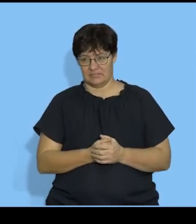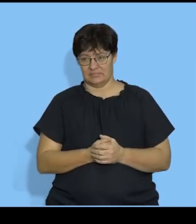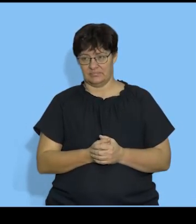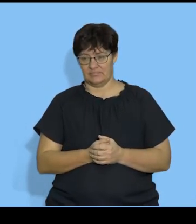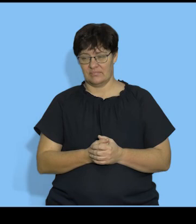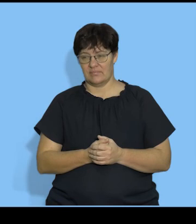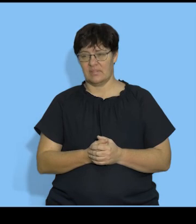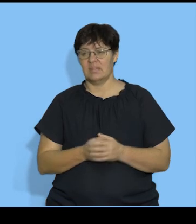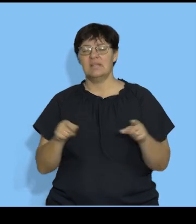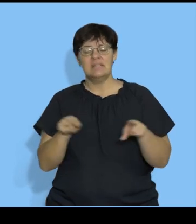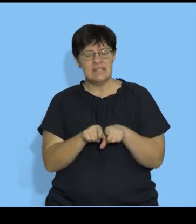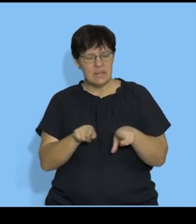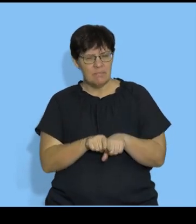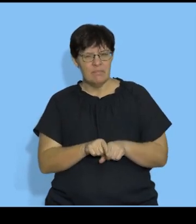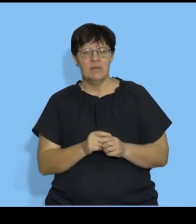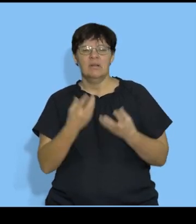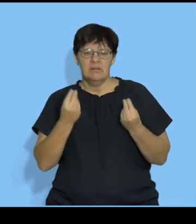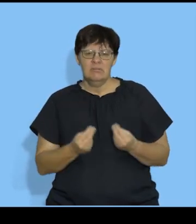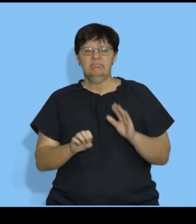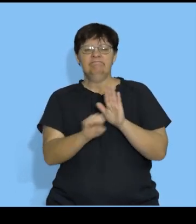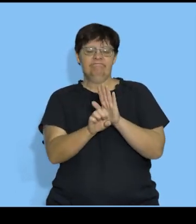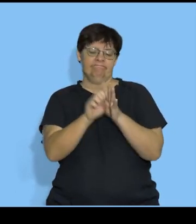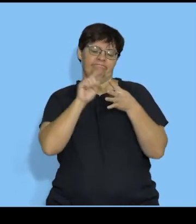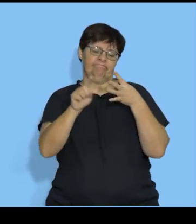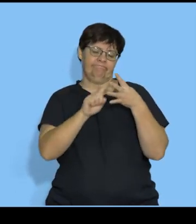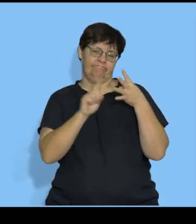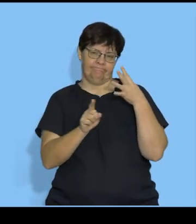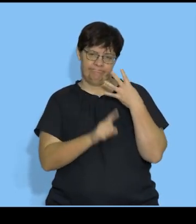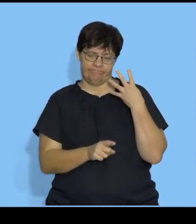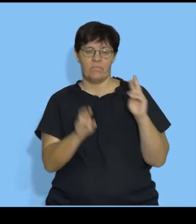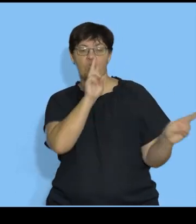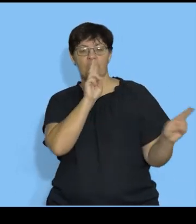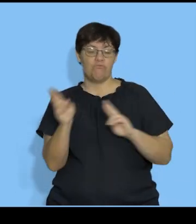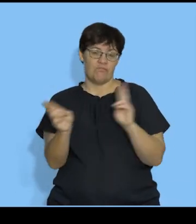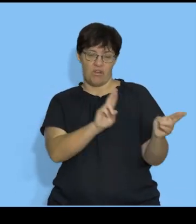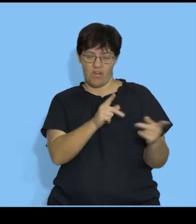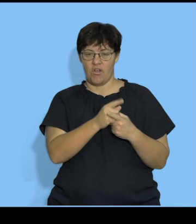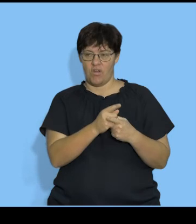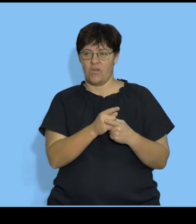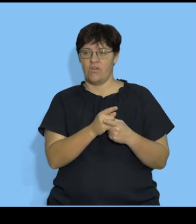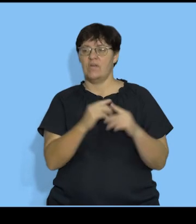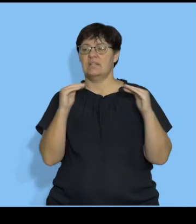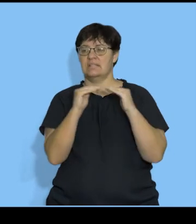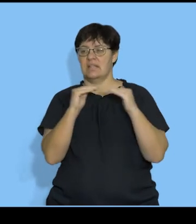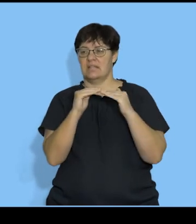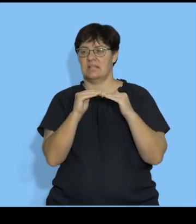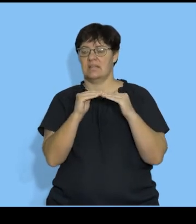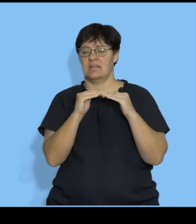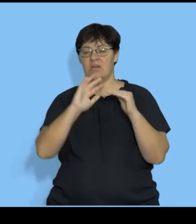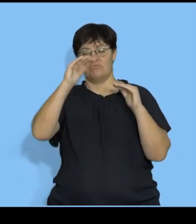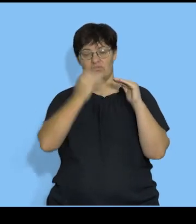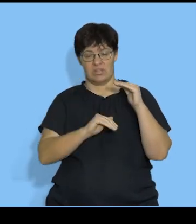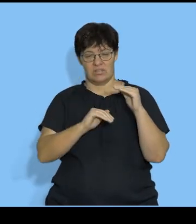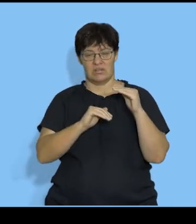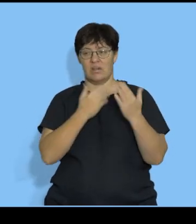can also look at different examples by making reference to the standard reduction potential tables. But if we